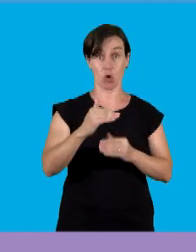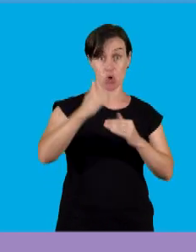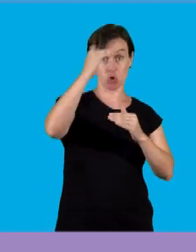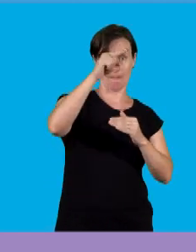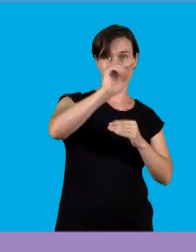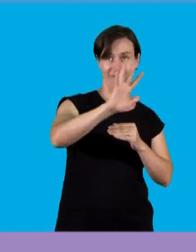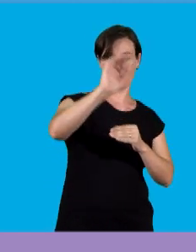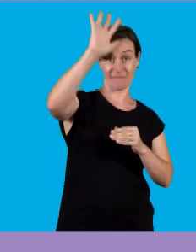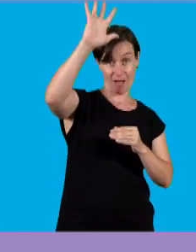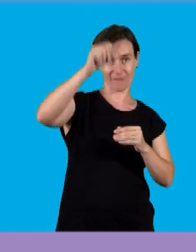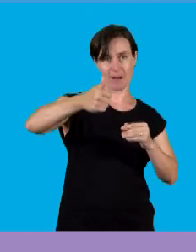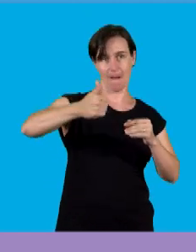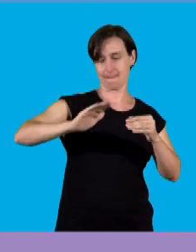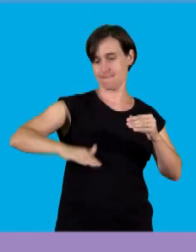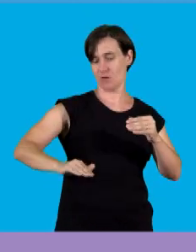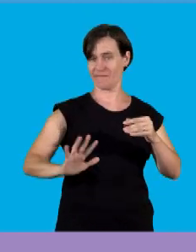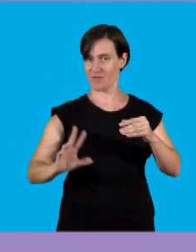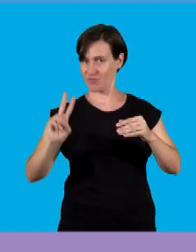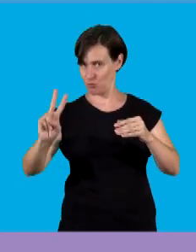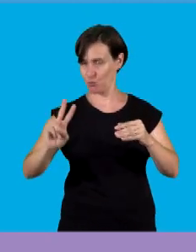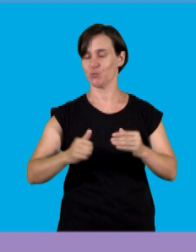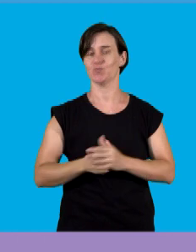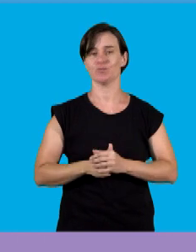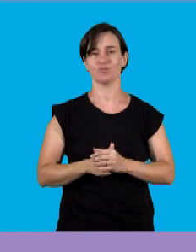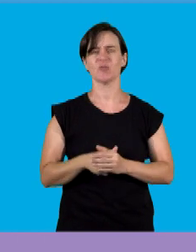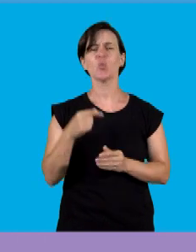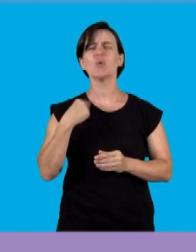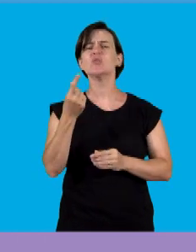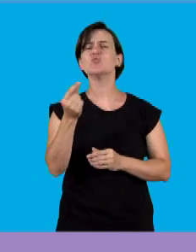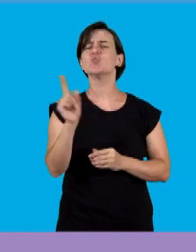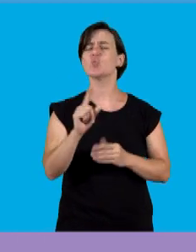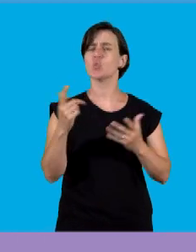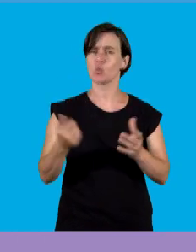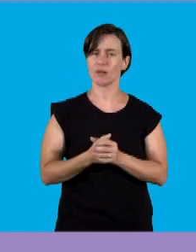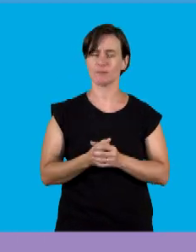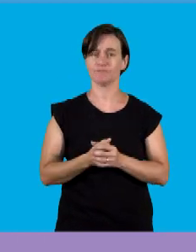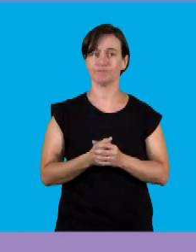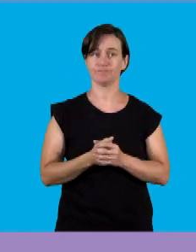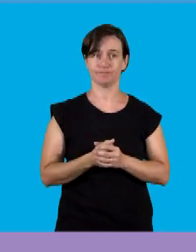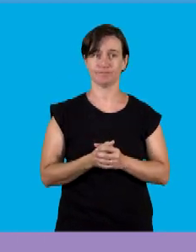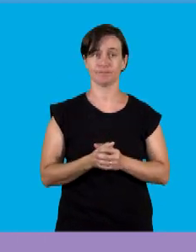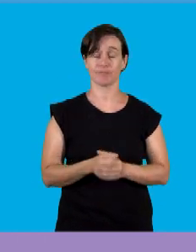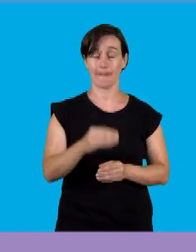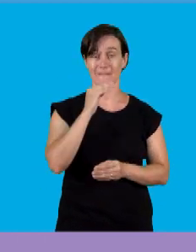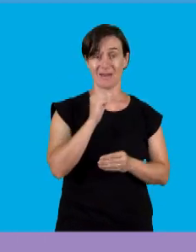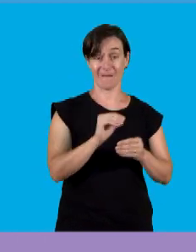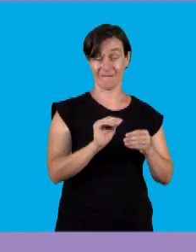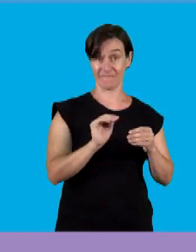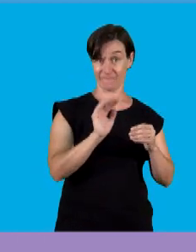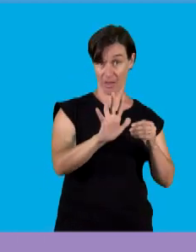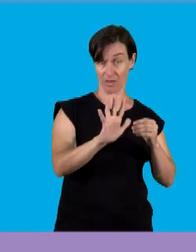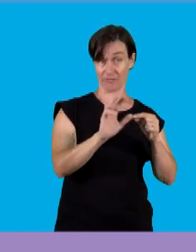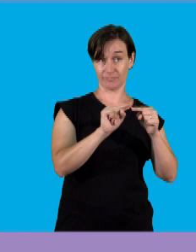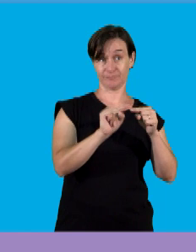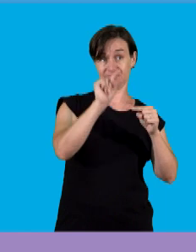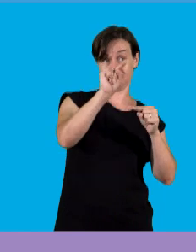the denominator we have another base 5 that has an exponent 2. So what is going to happen there? We are going to say it is that 5, and